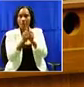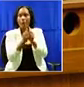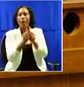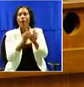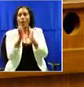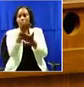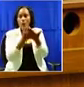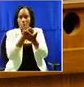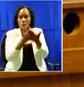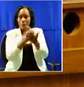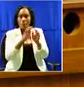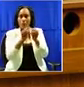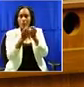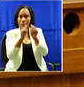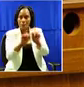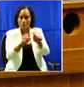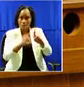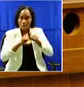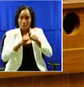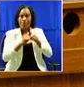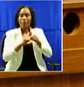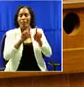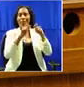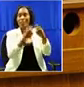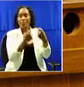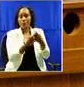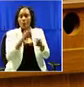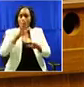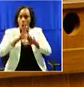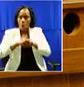and working groups on particular areas of the recovery plan.